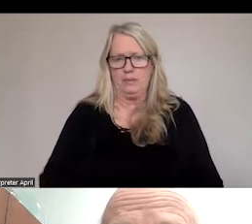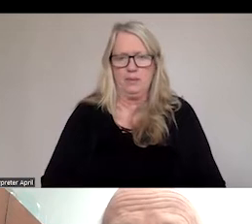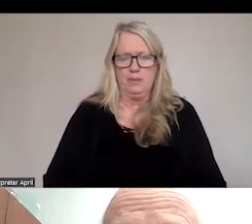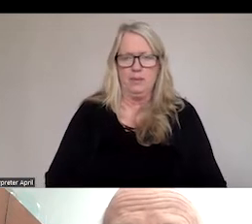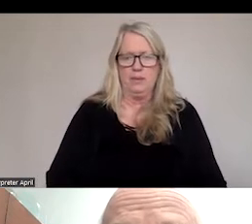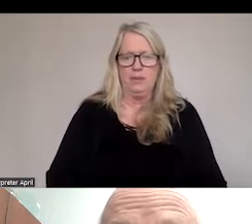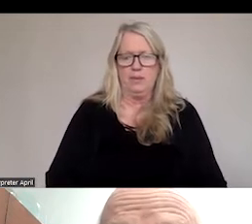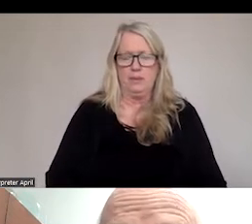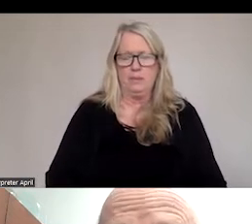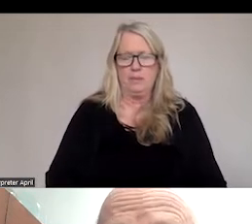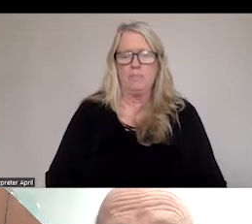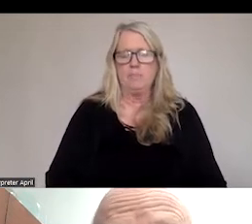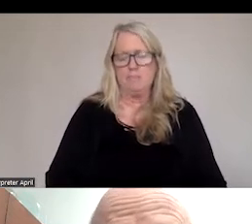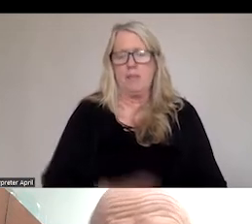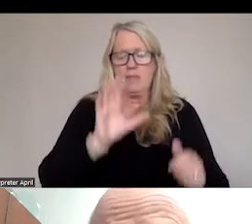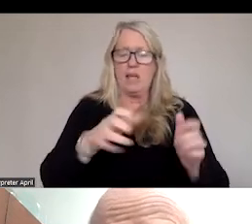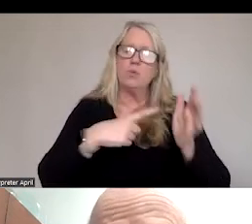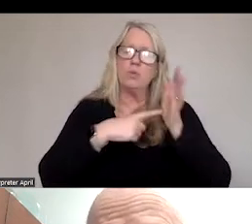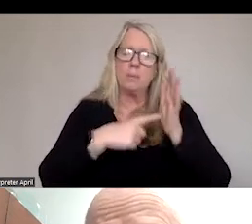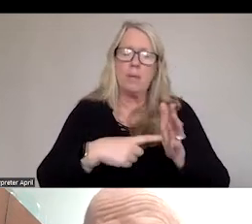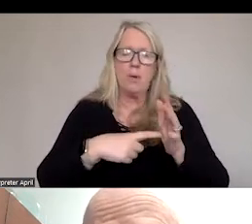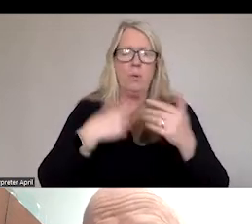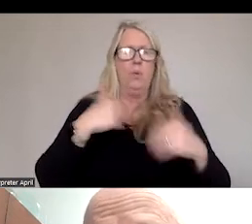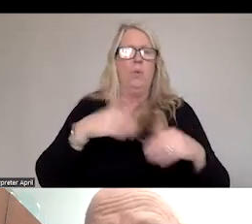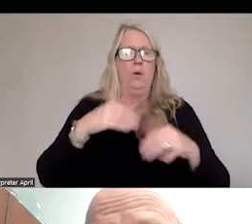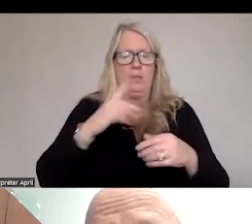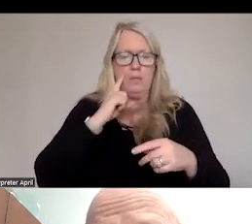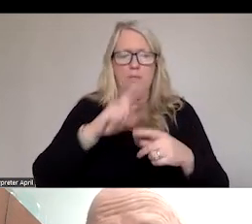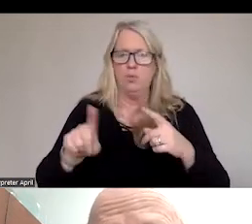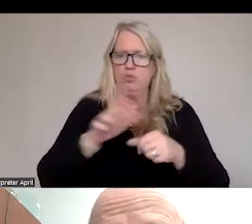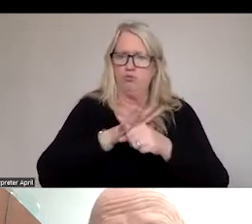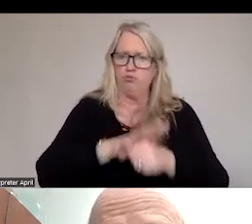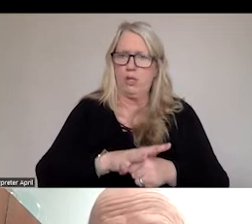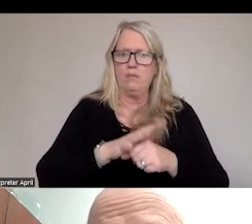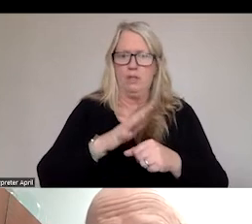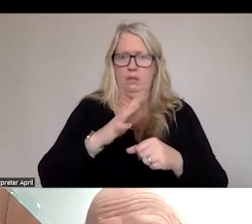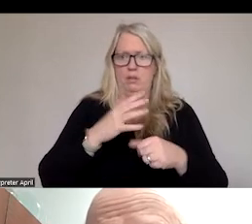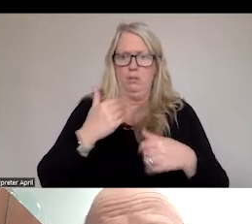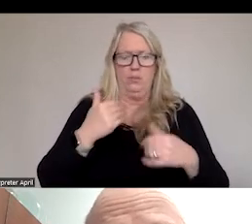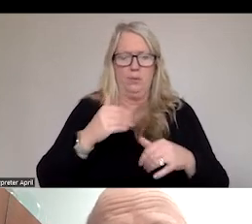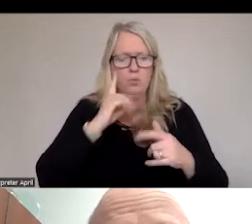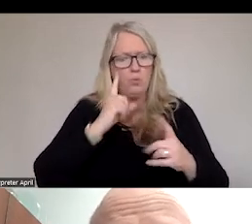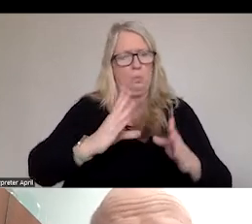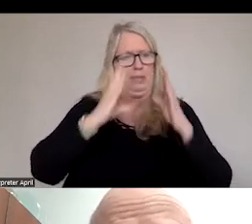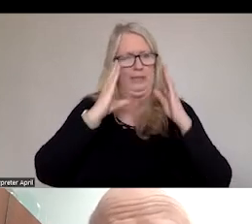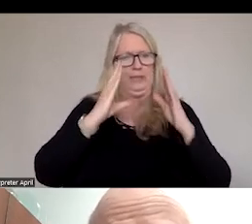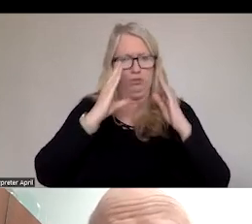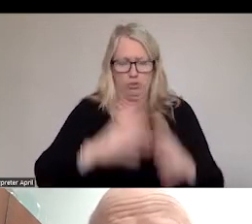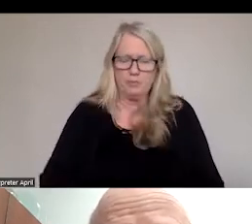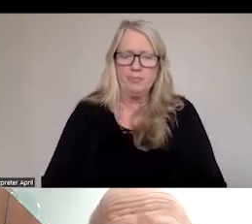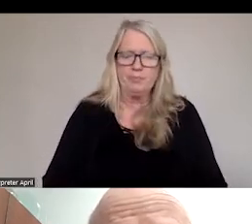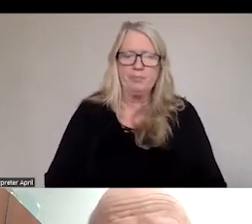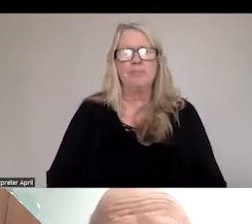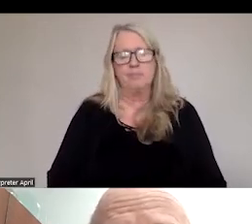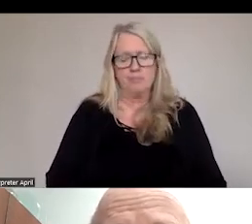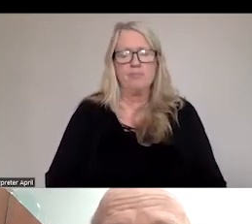as indicators of tremendous distress that we need to pay attention to. So, with that,